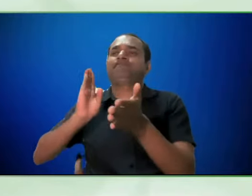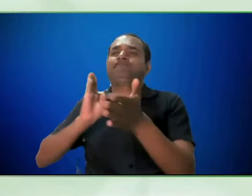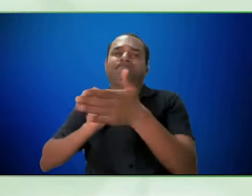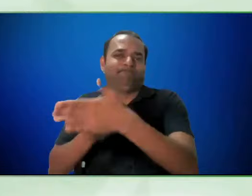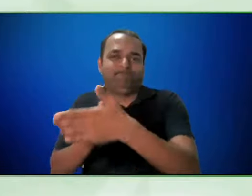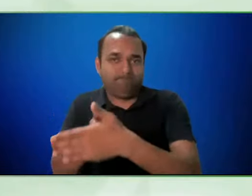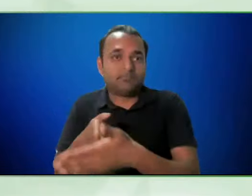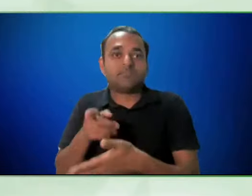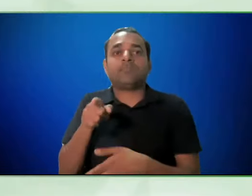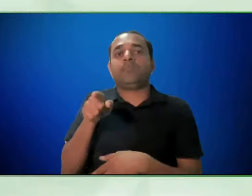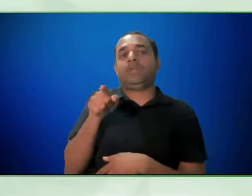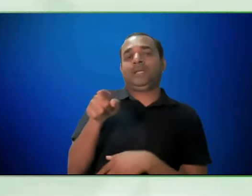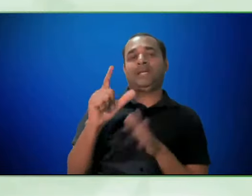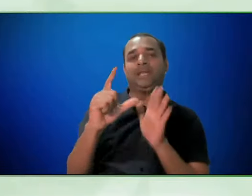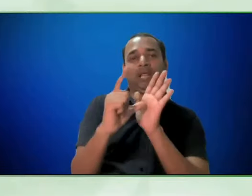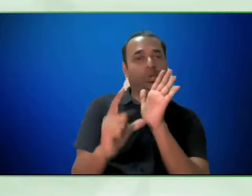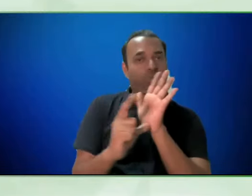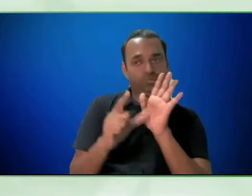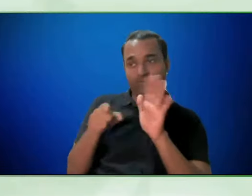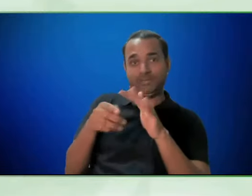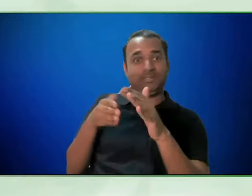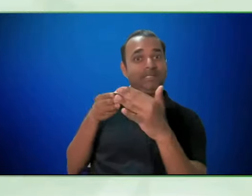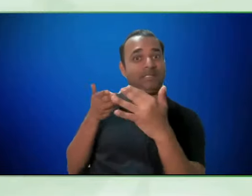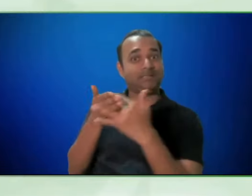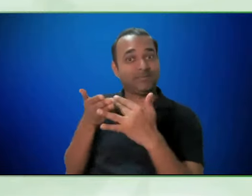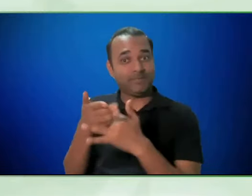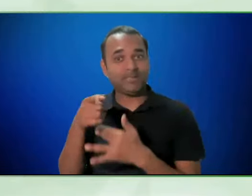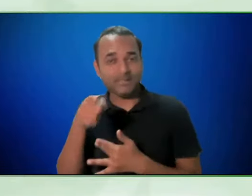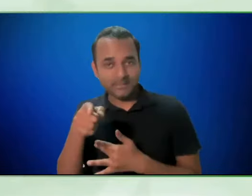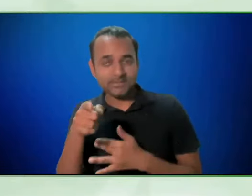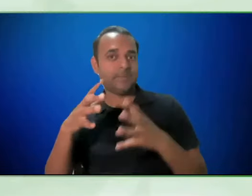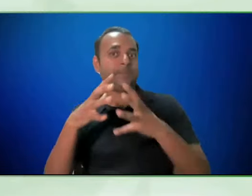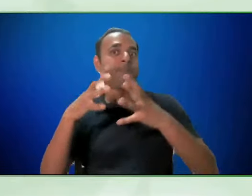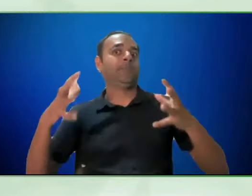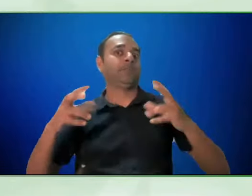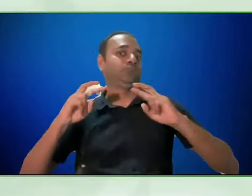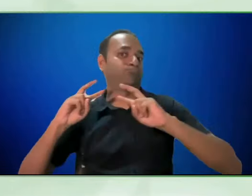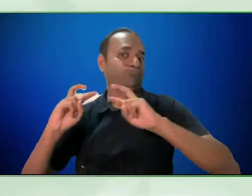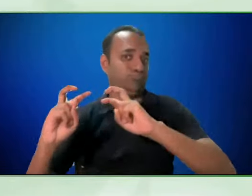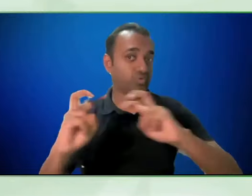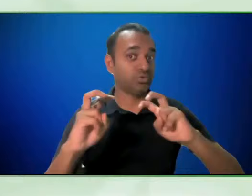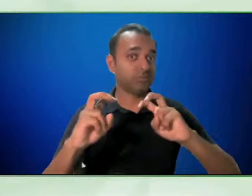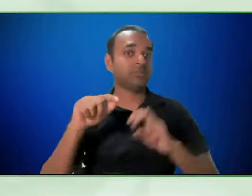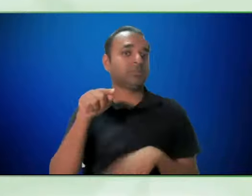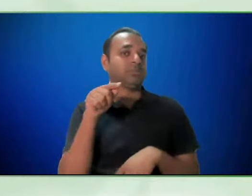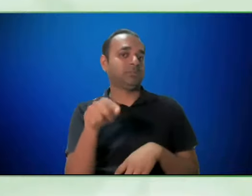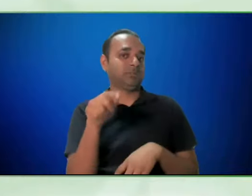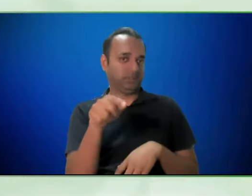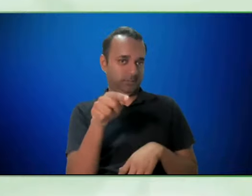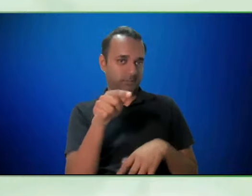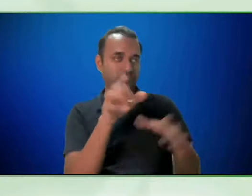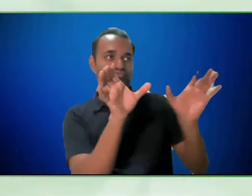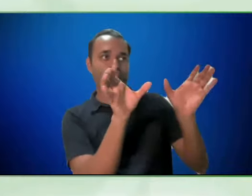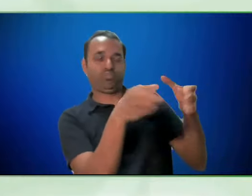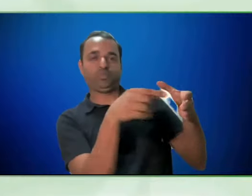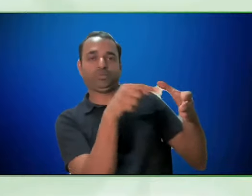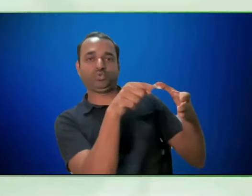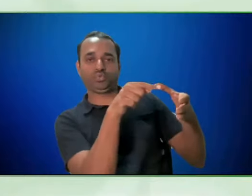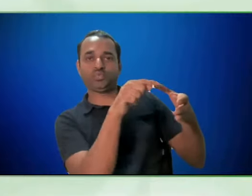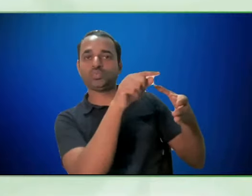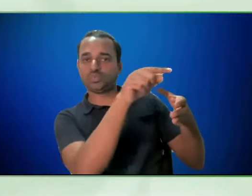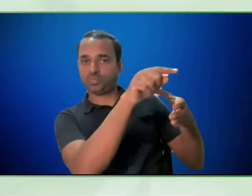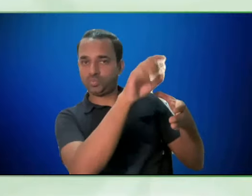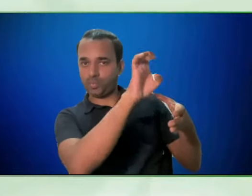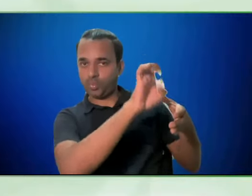directives, the Web Accessibility Directive, Accessibility Directive, for instance. And therefore, there also have been more of a demand